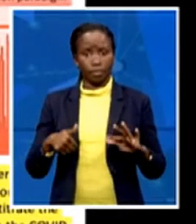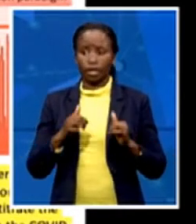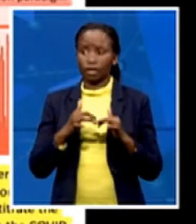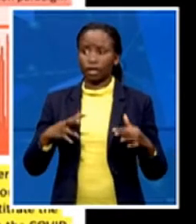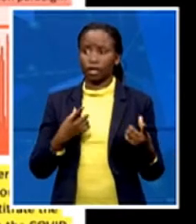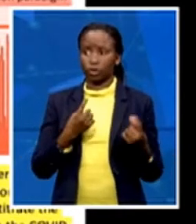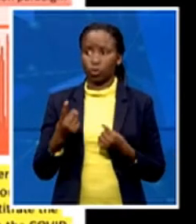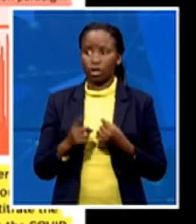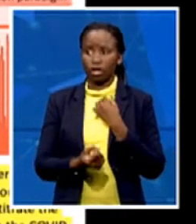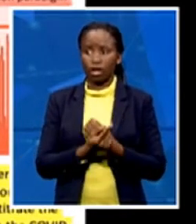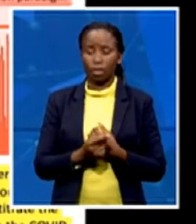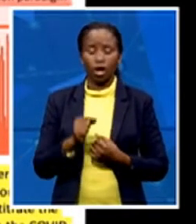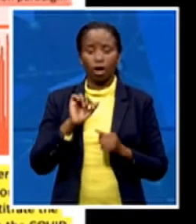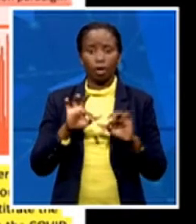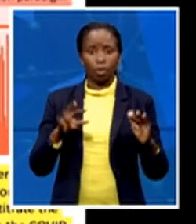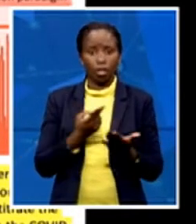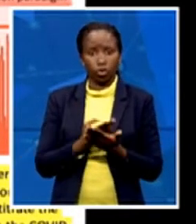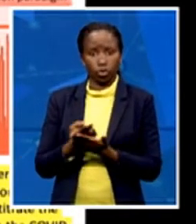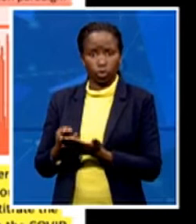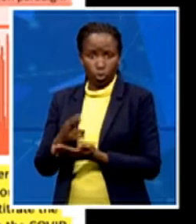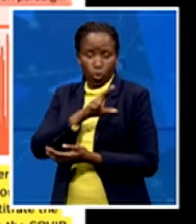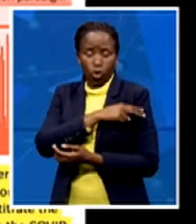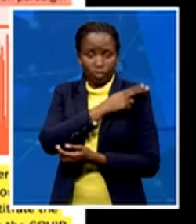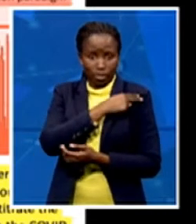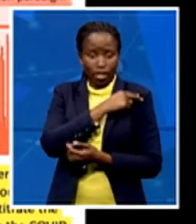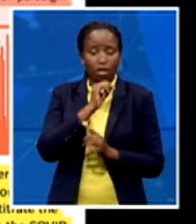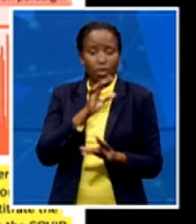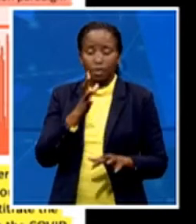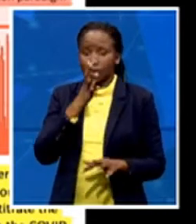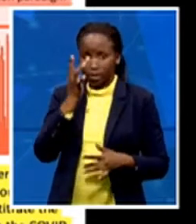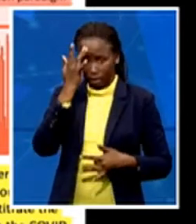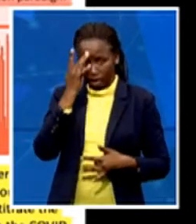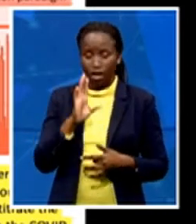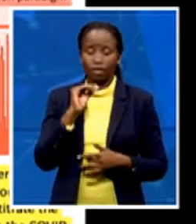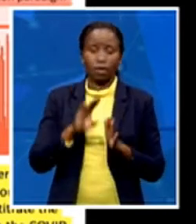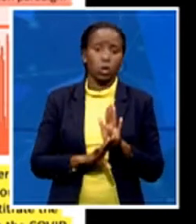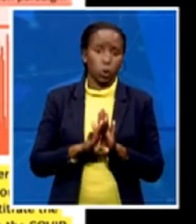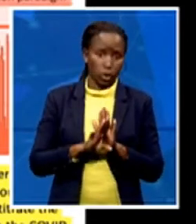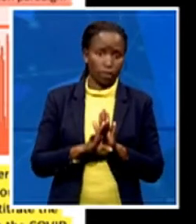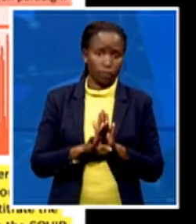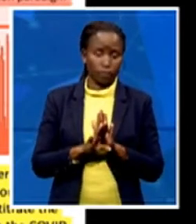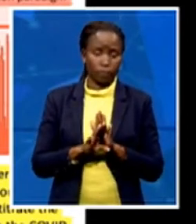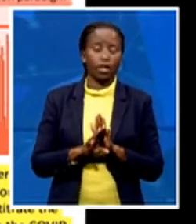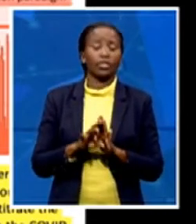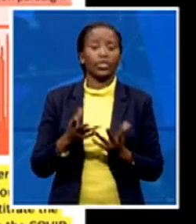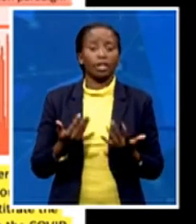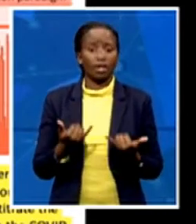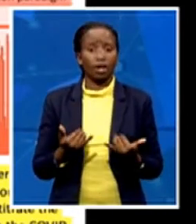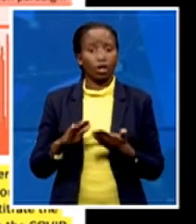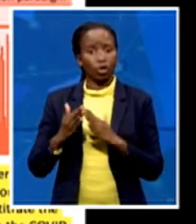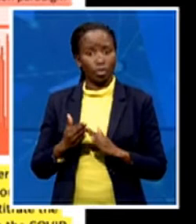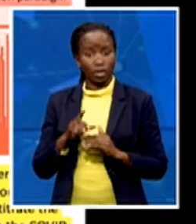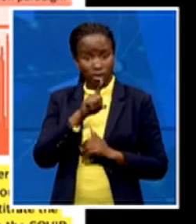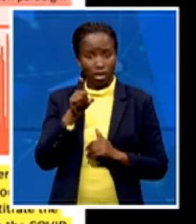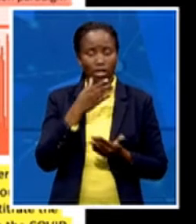increase, other services then needs to decrease. But at any given time, community behavior can still break the cycle. And